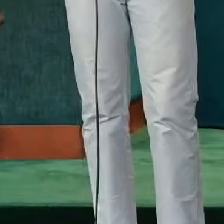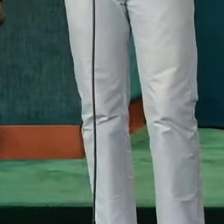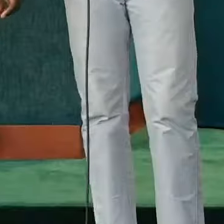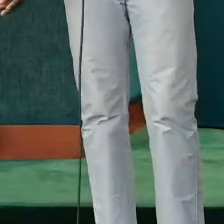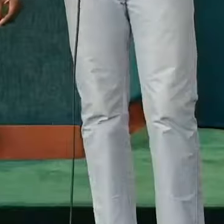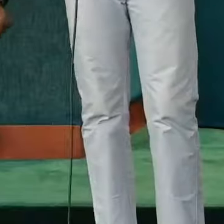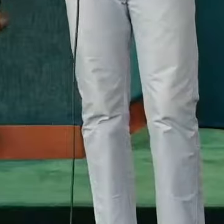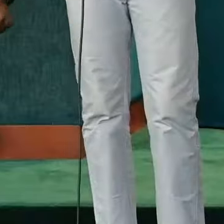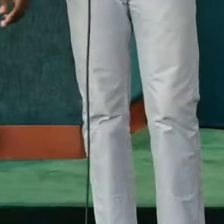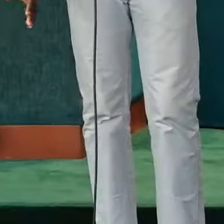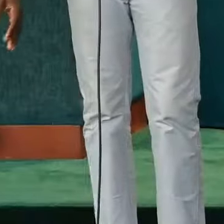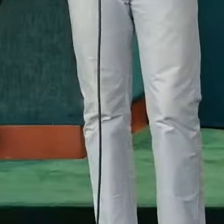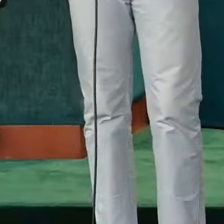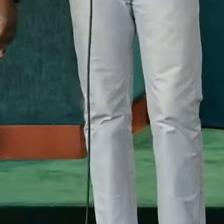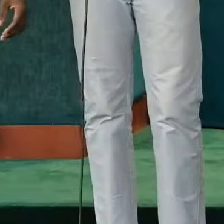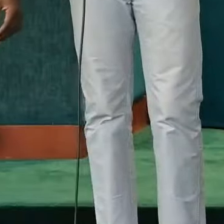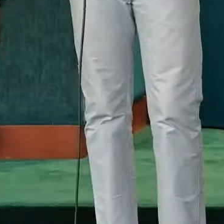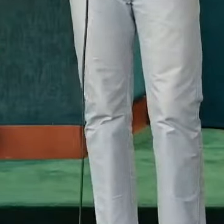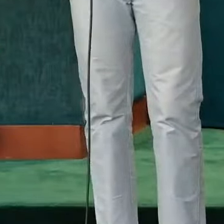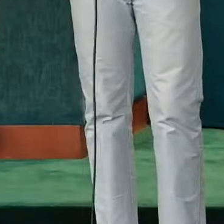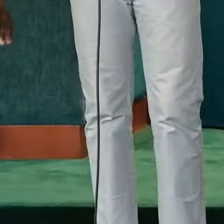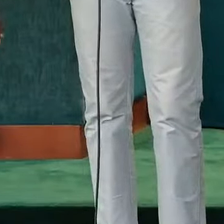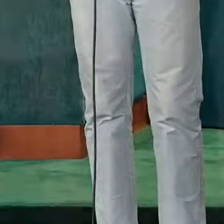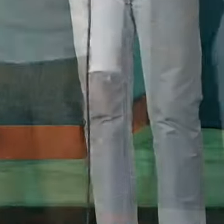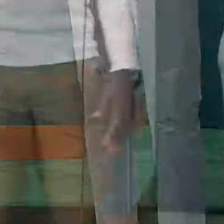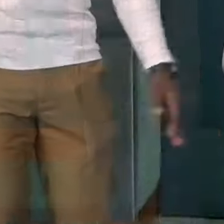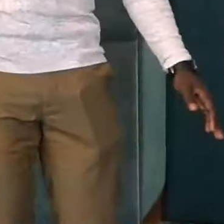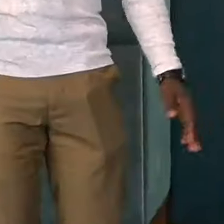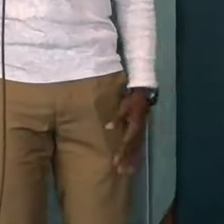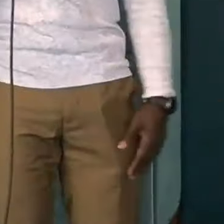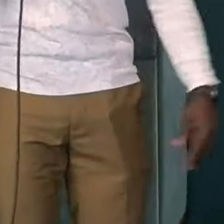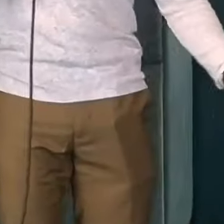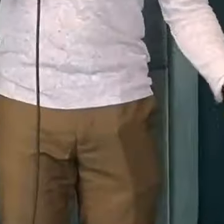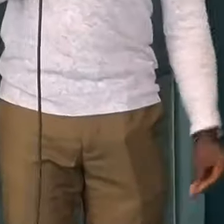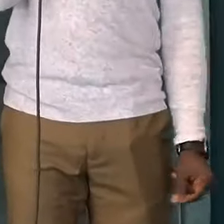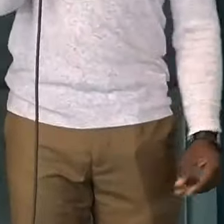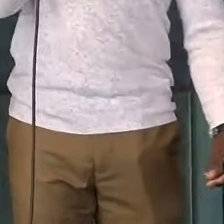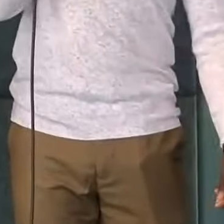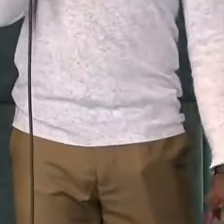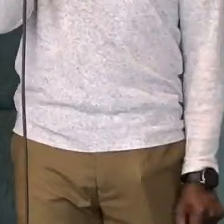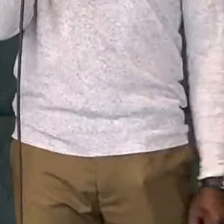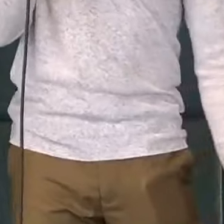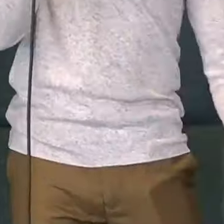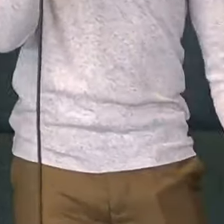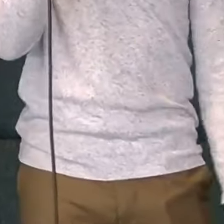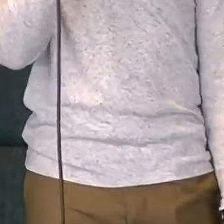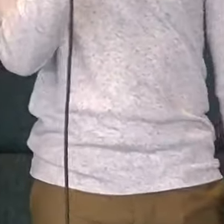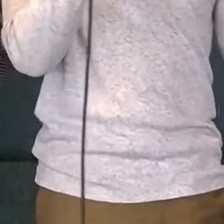He leads me, oh, he